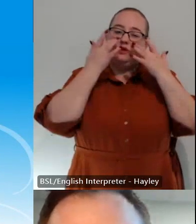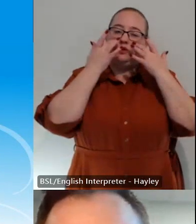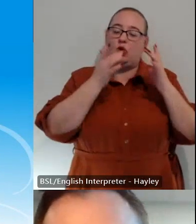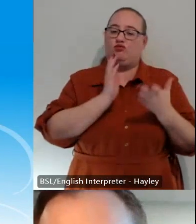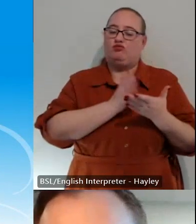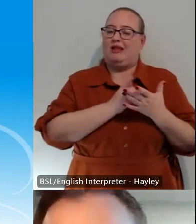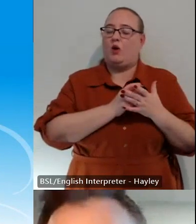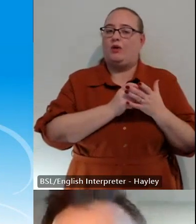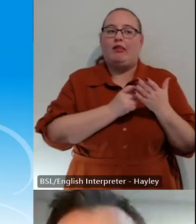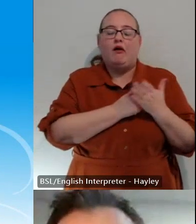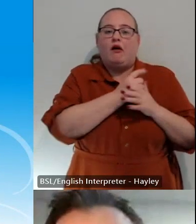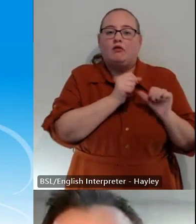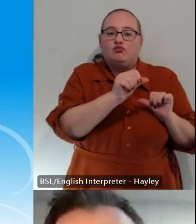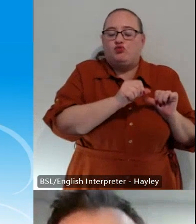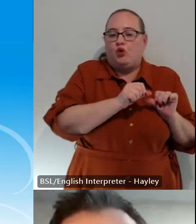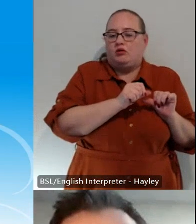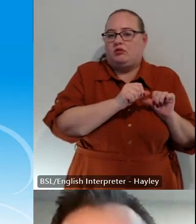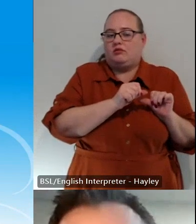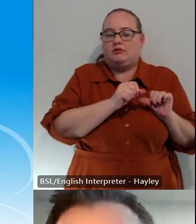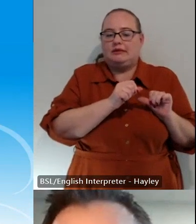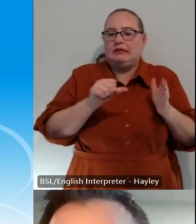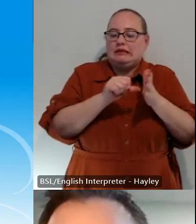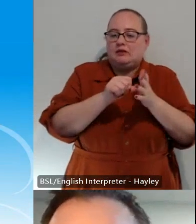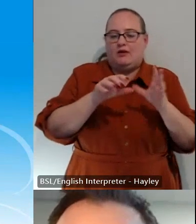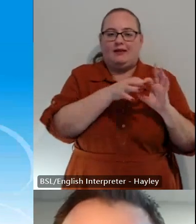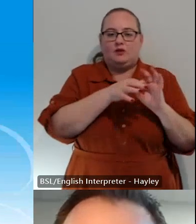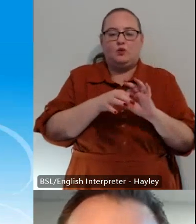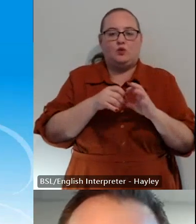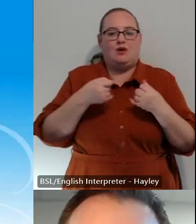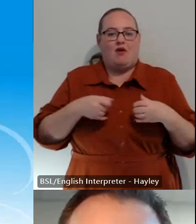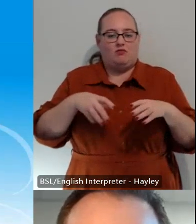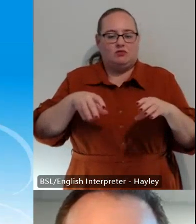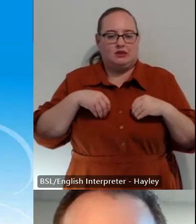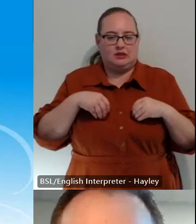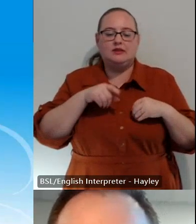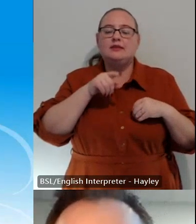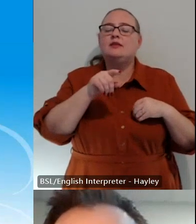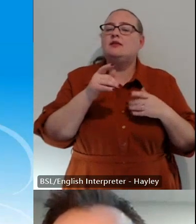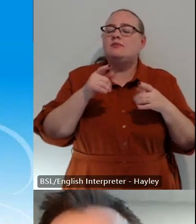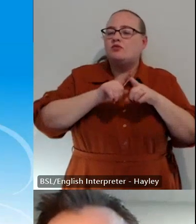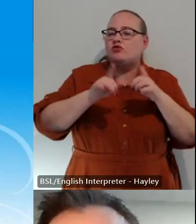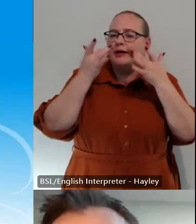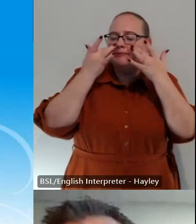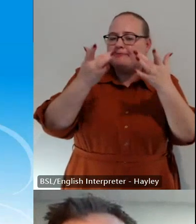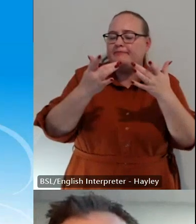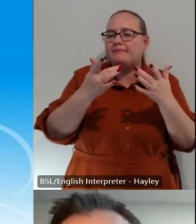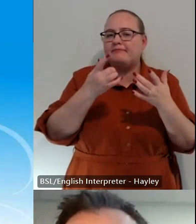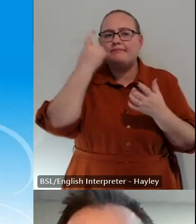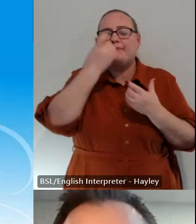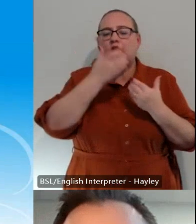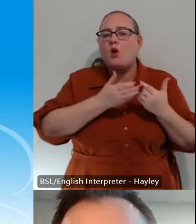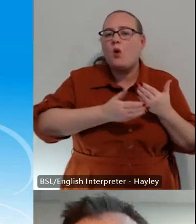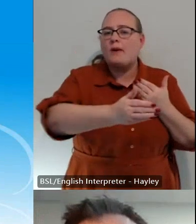as Benita's talked about in some detail with great personal experience, is about the long-term issues with these infections. It's not just about the acute